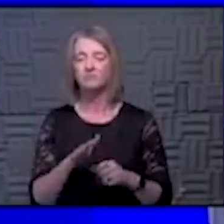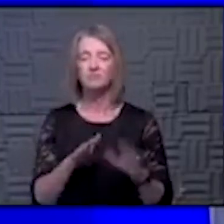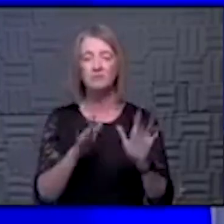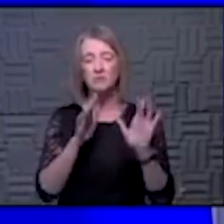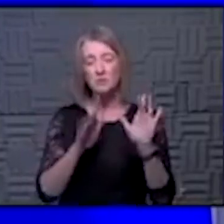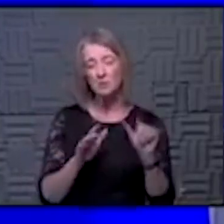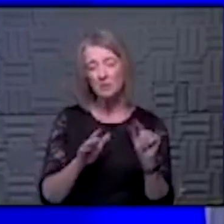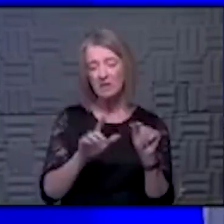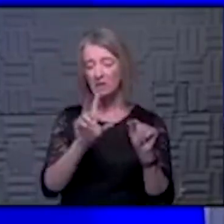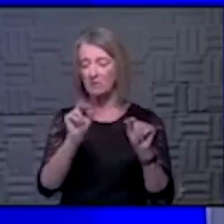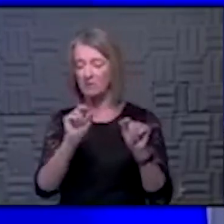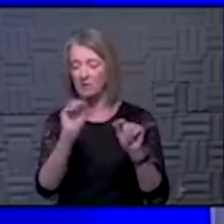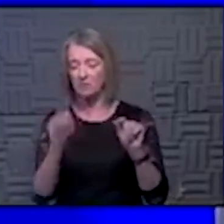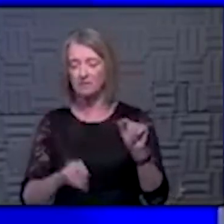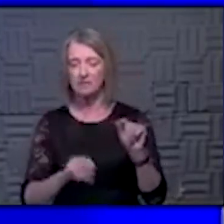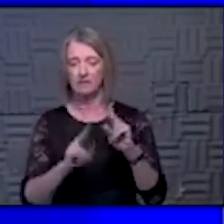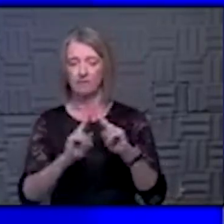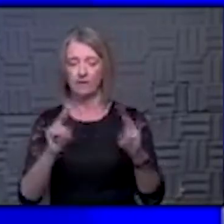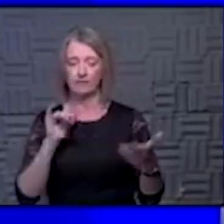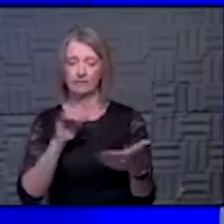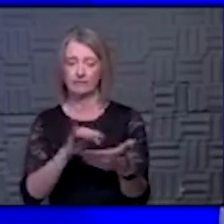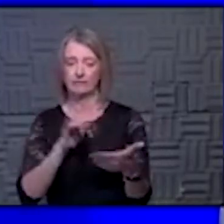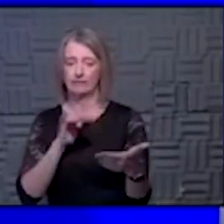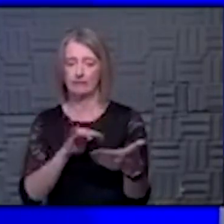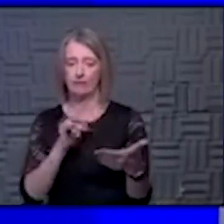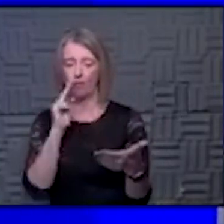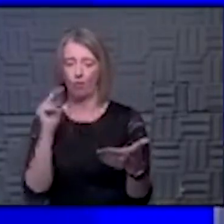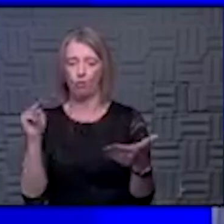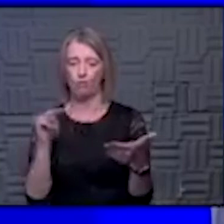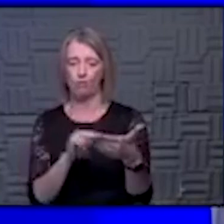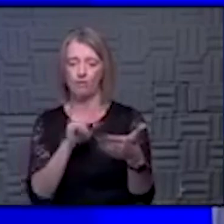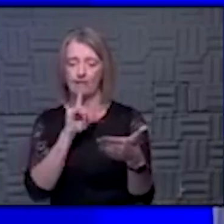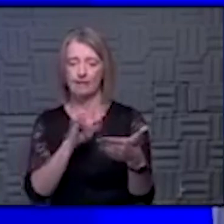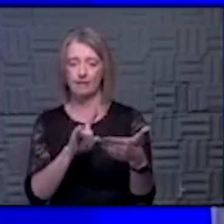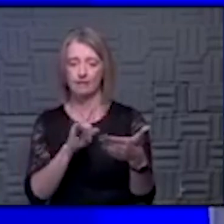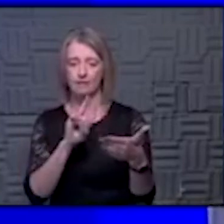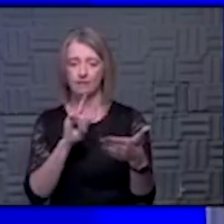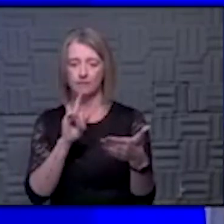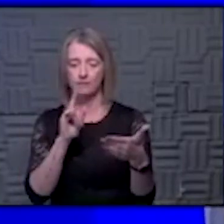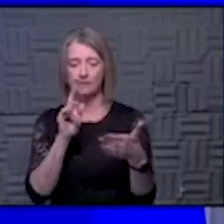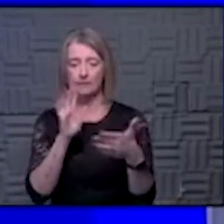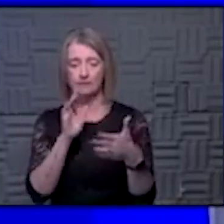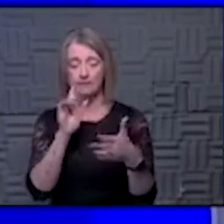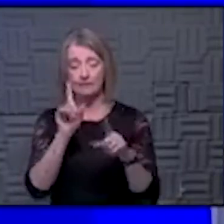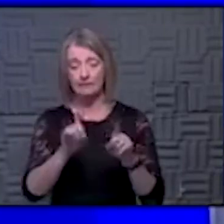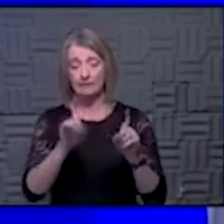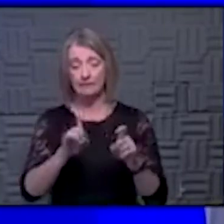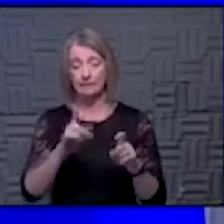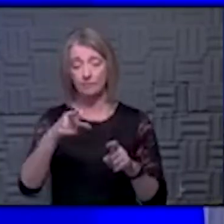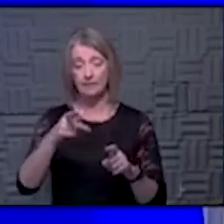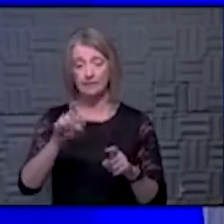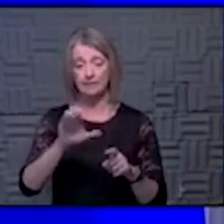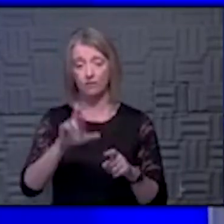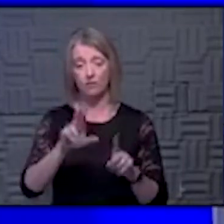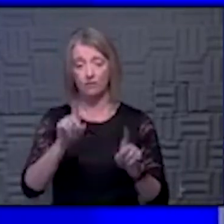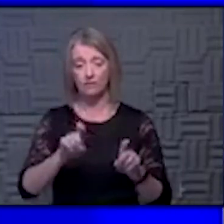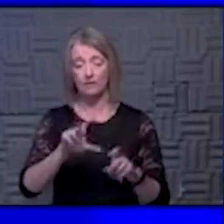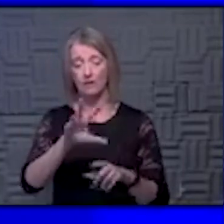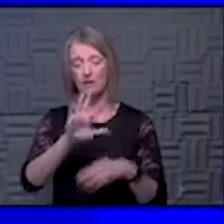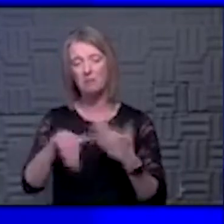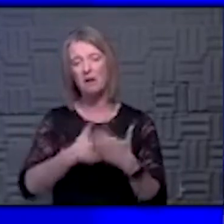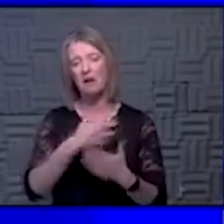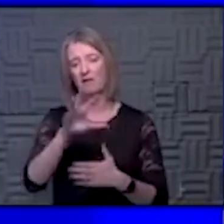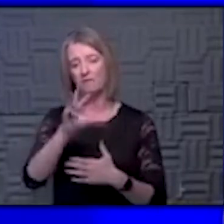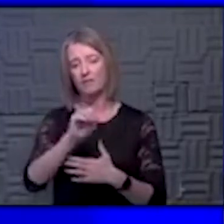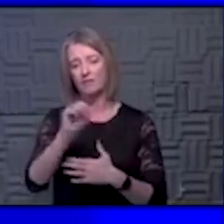to 30%. They did a very good study where they looked actually at swabbing people every day for PCR tests and found that about